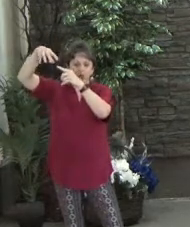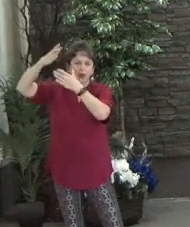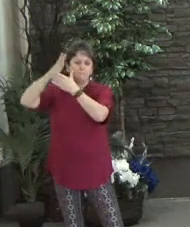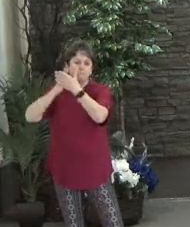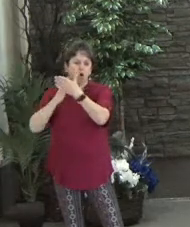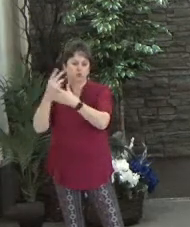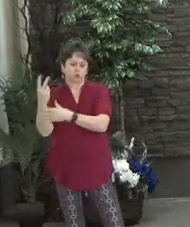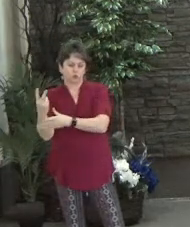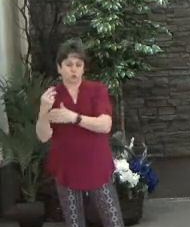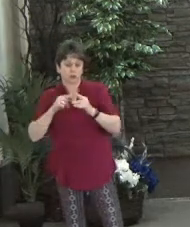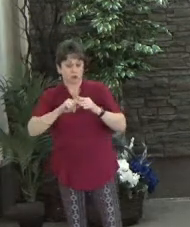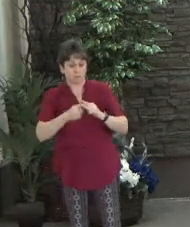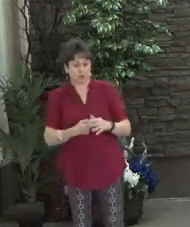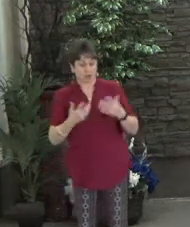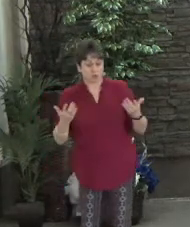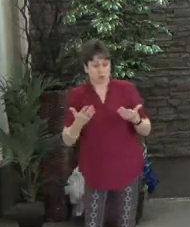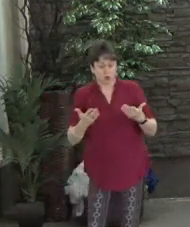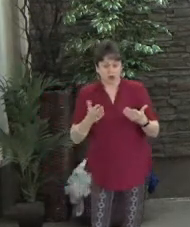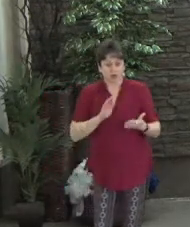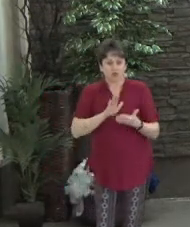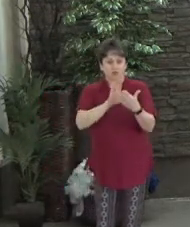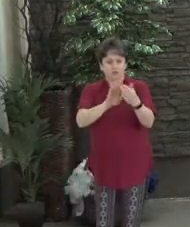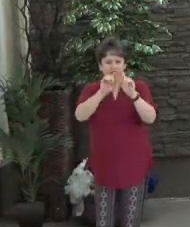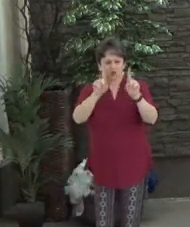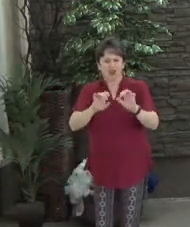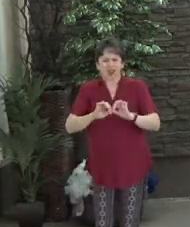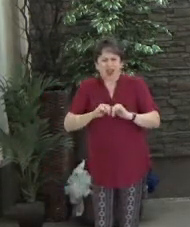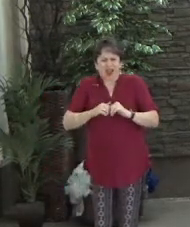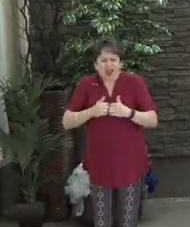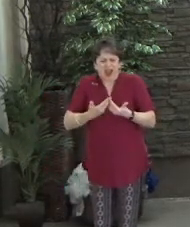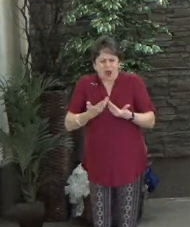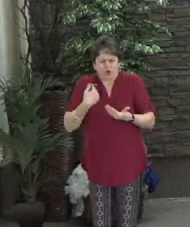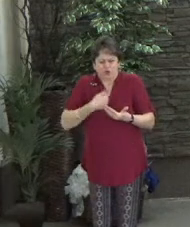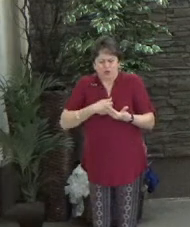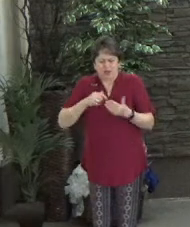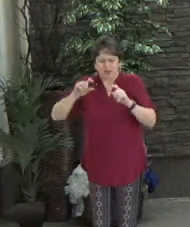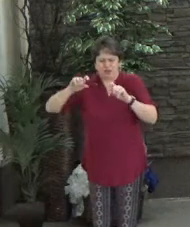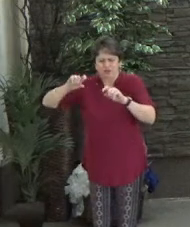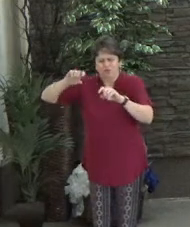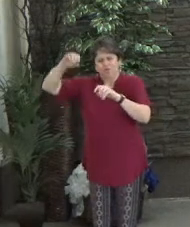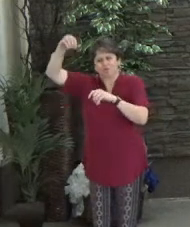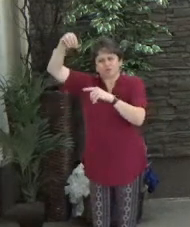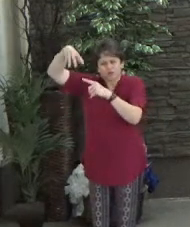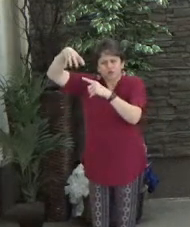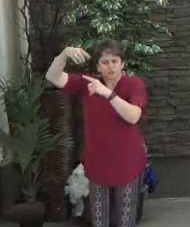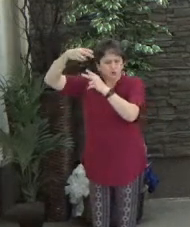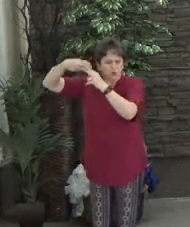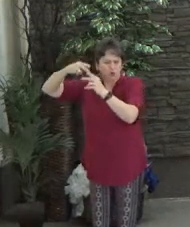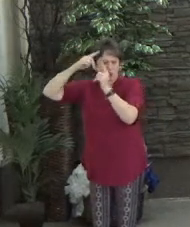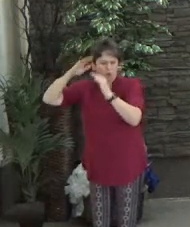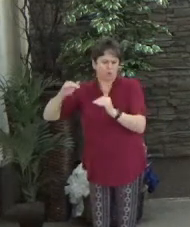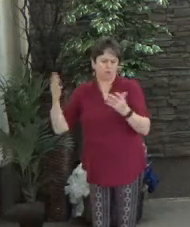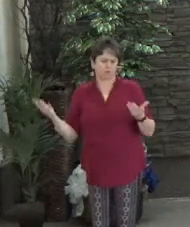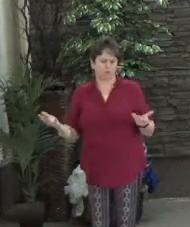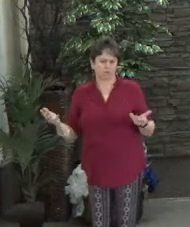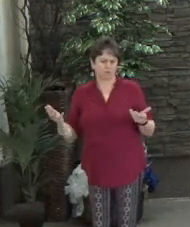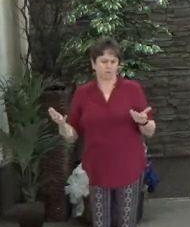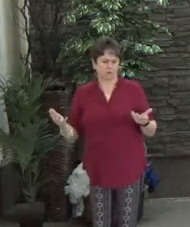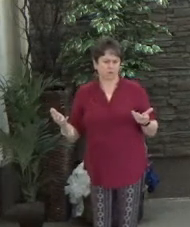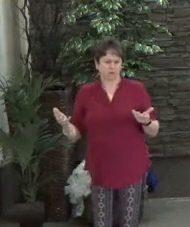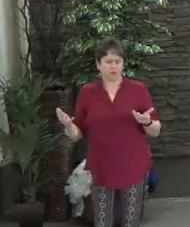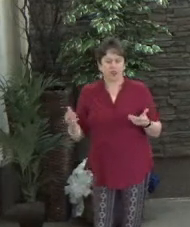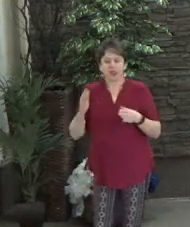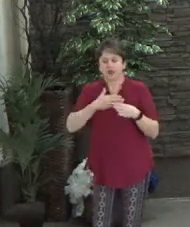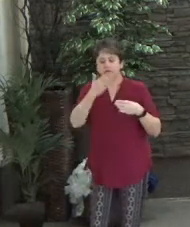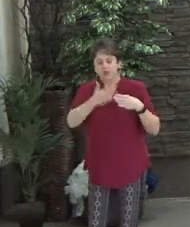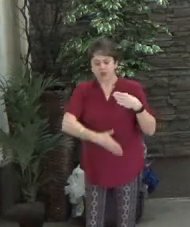want to begin with is addressing the question, how do we turn on the light? In the end of that section that